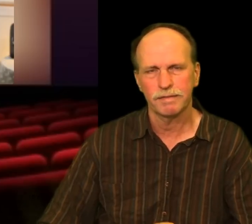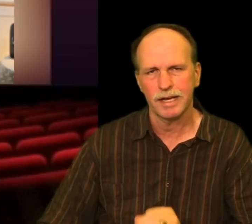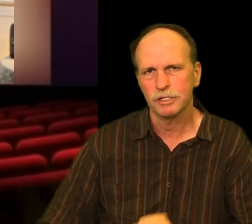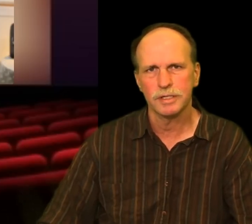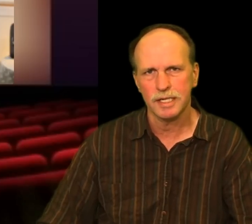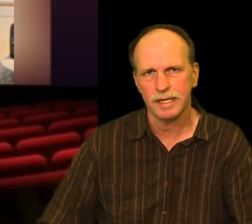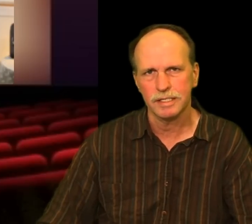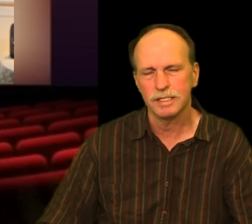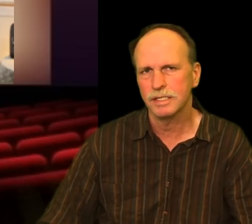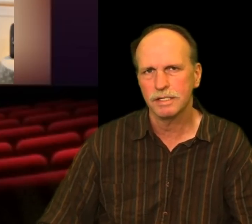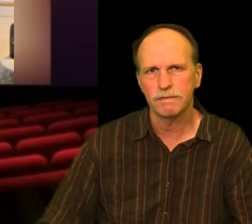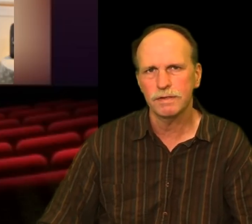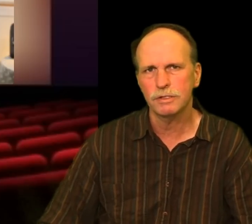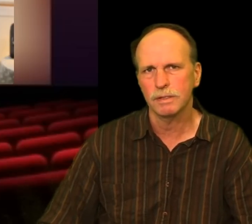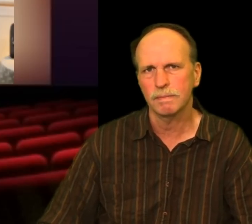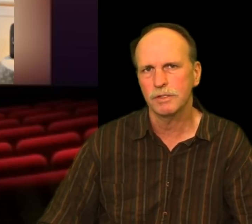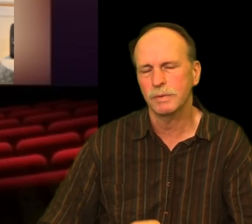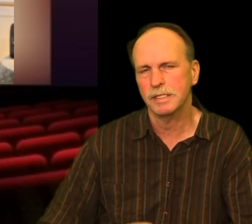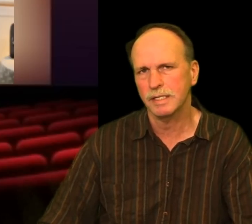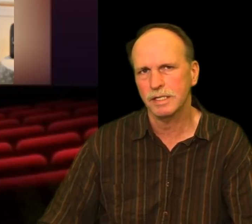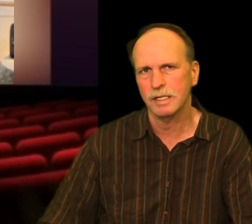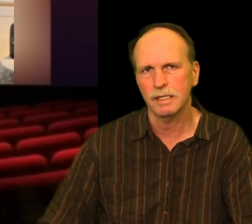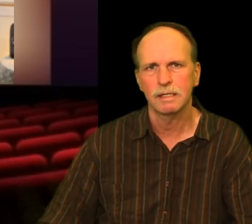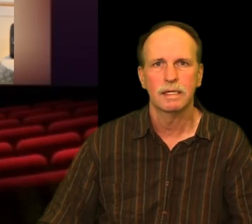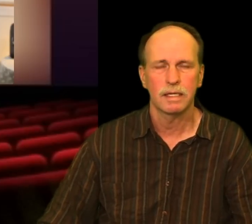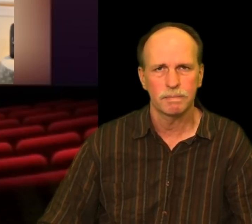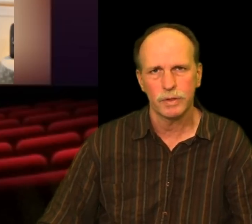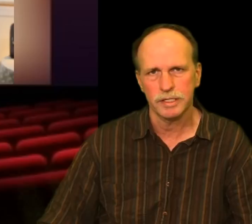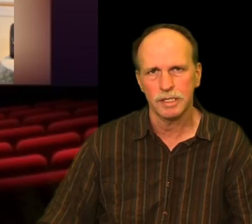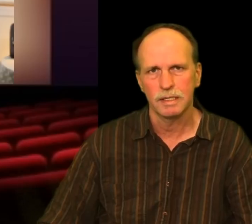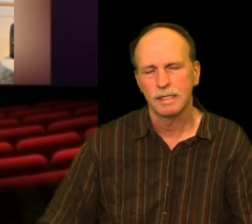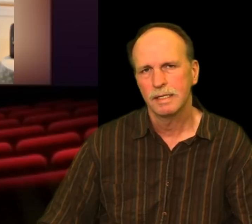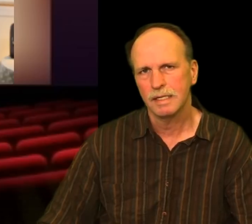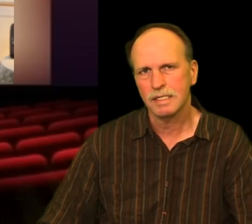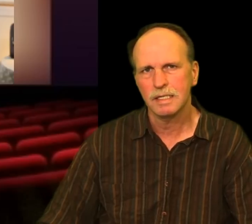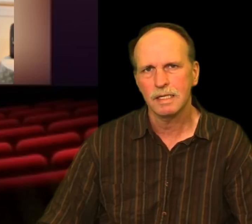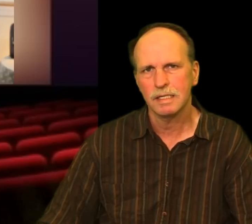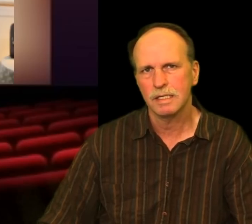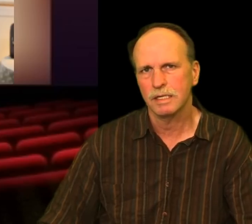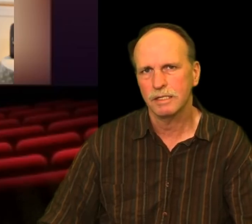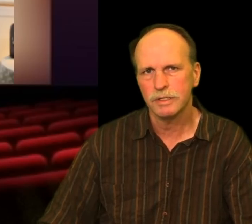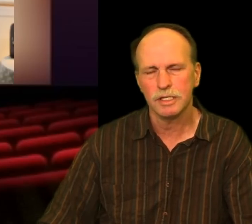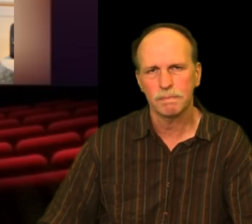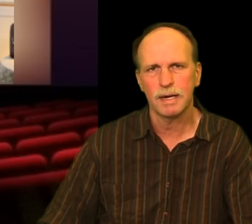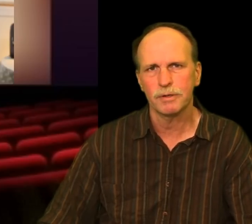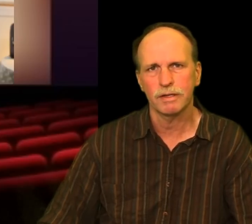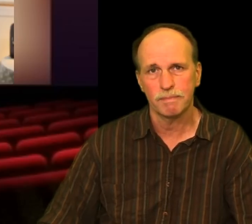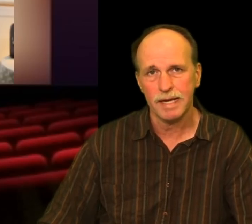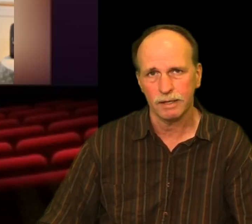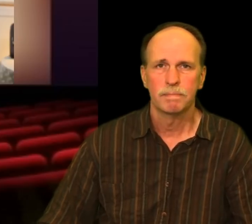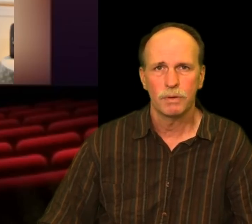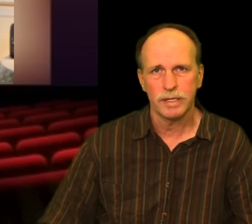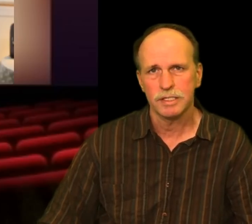misunderstanding of actual science is his confusion between density and buoyancy. Density is an intrinsic property